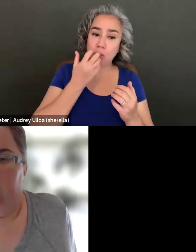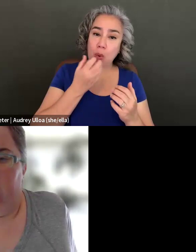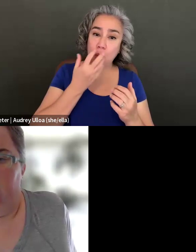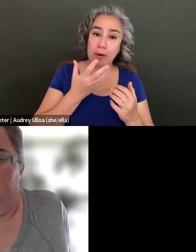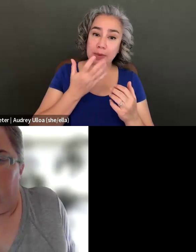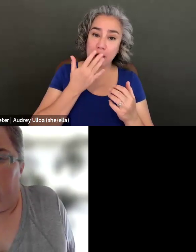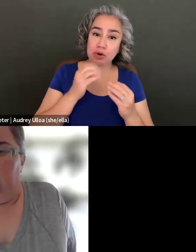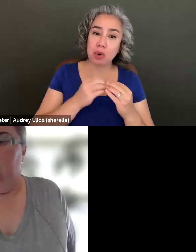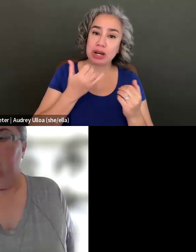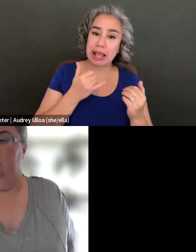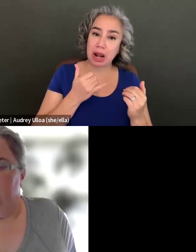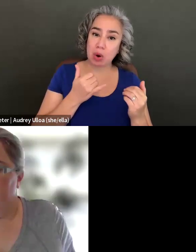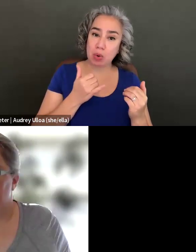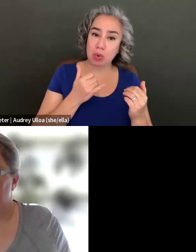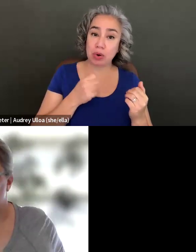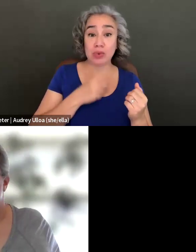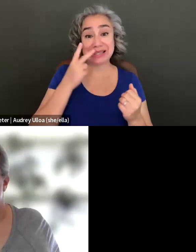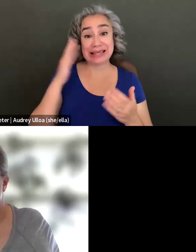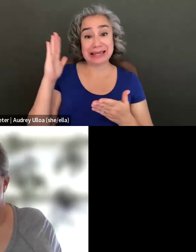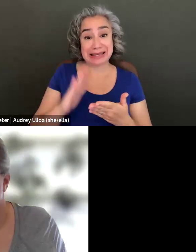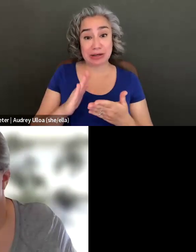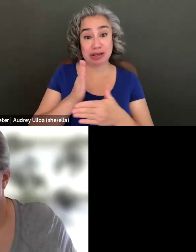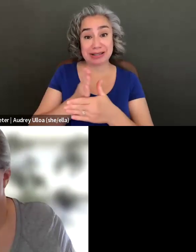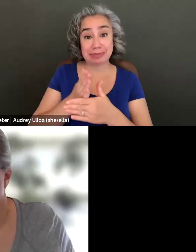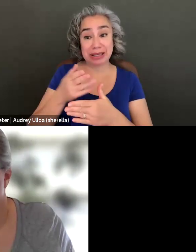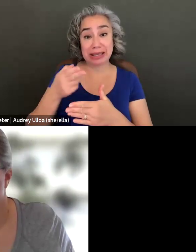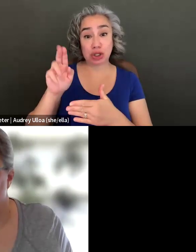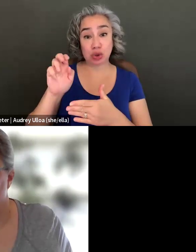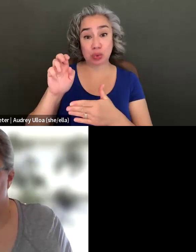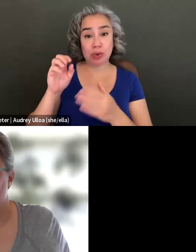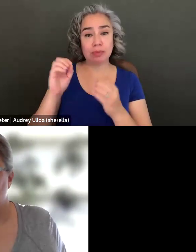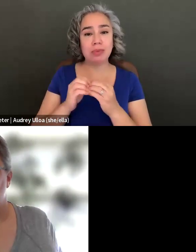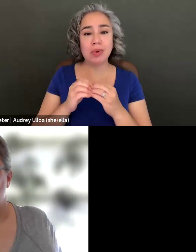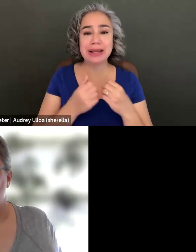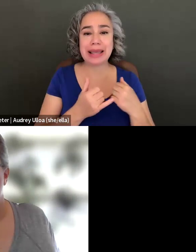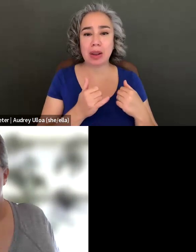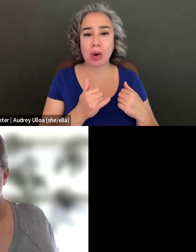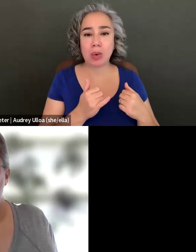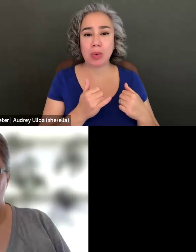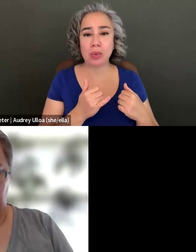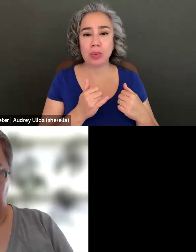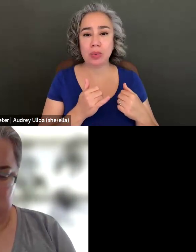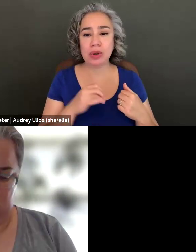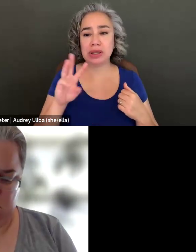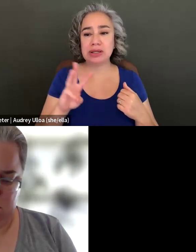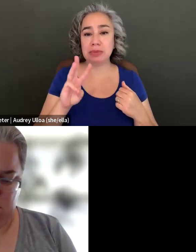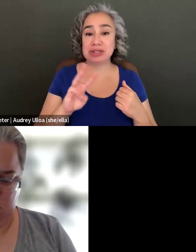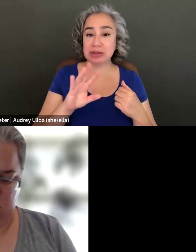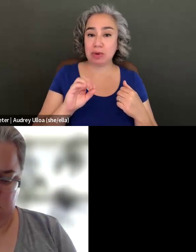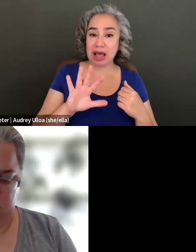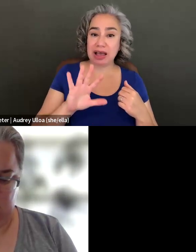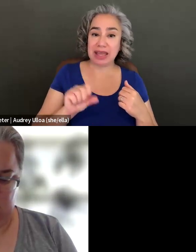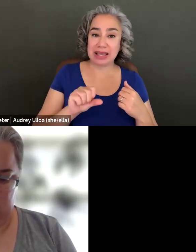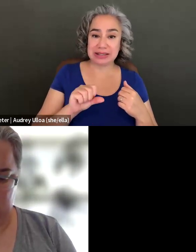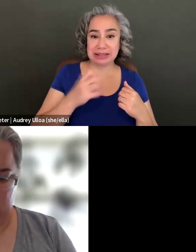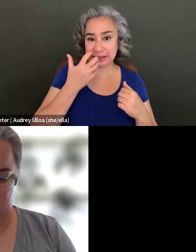a significant decrease in mean hue, what we're actually seeing is more yellowing of W605S